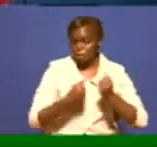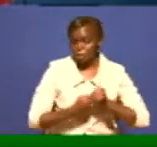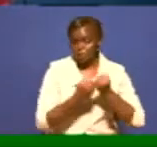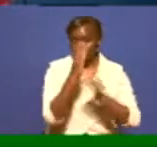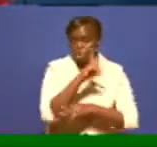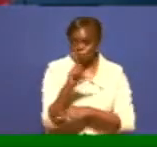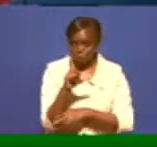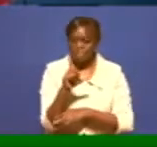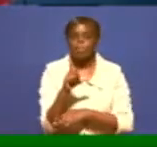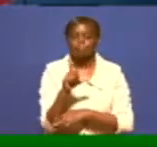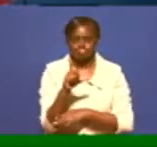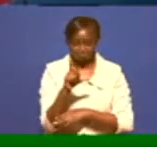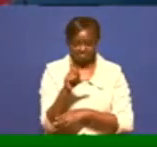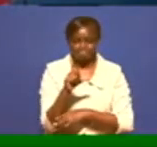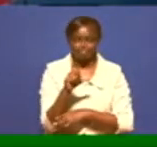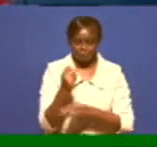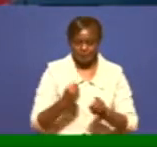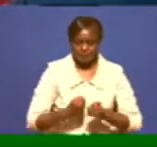and